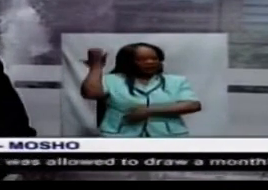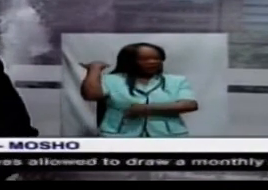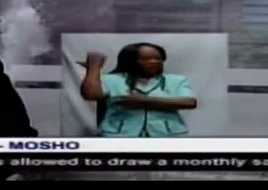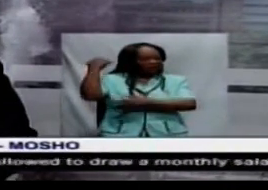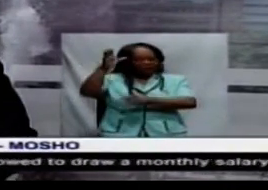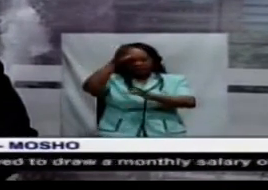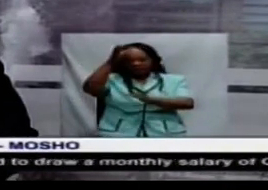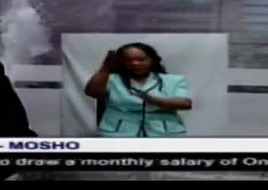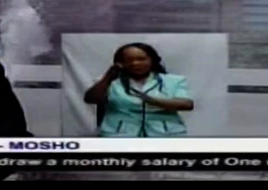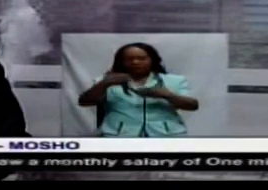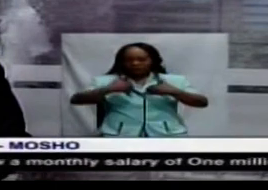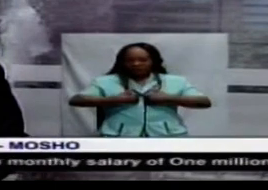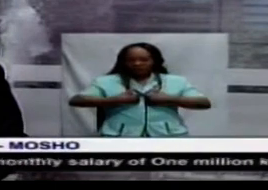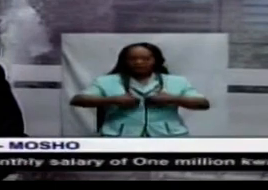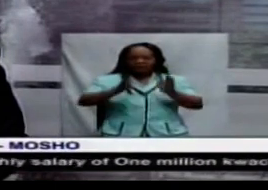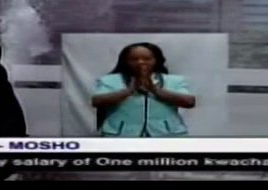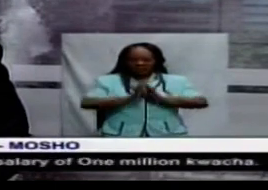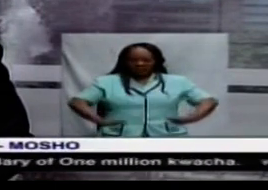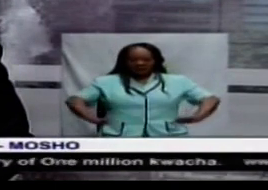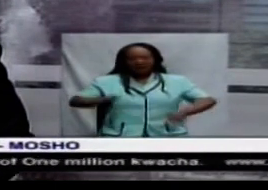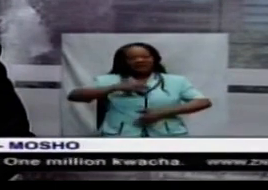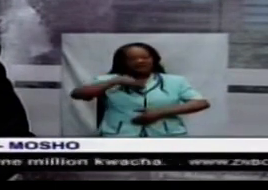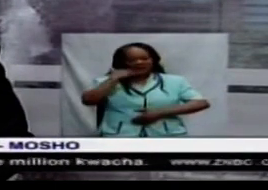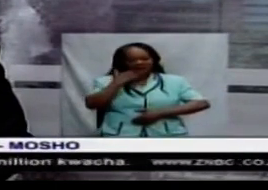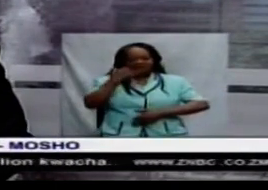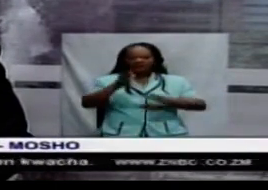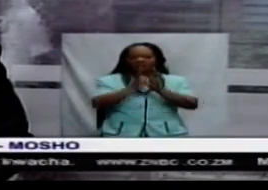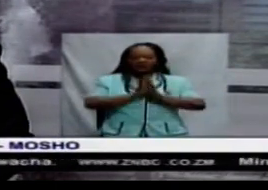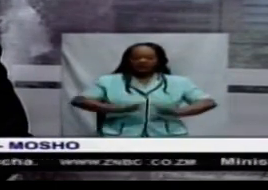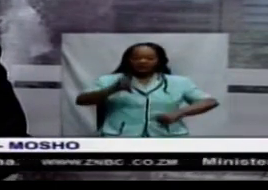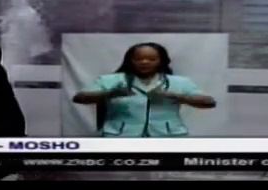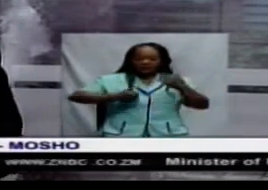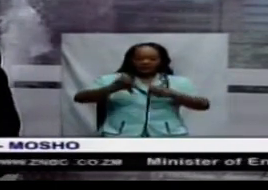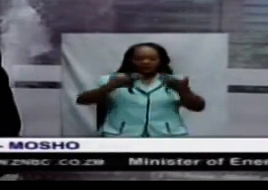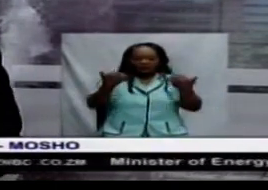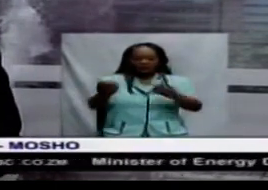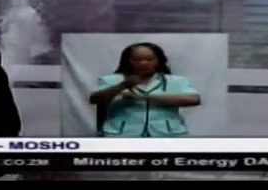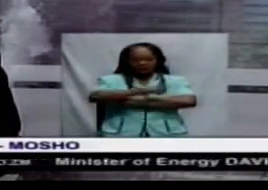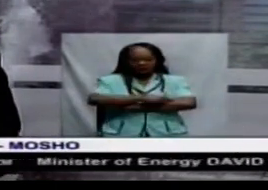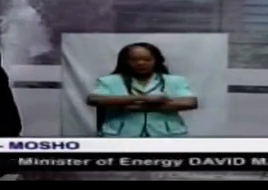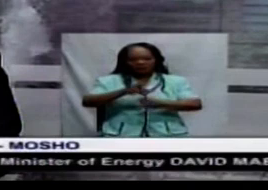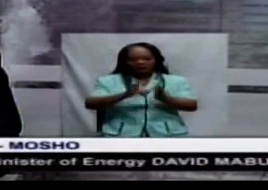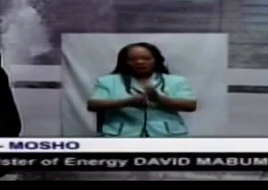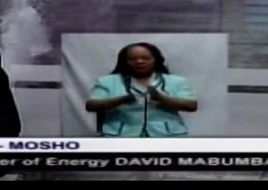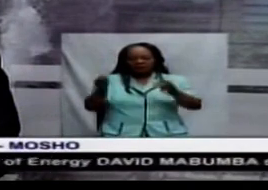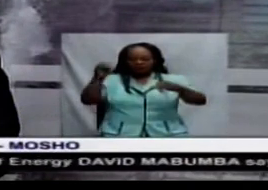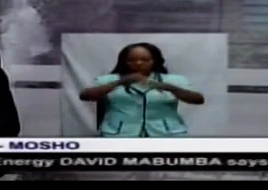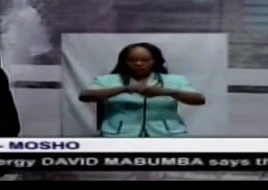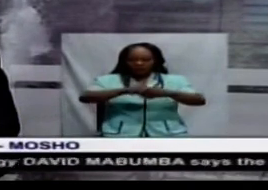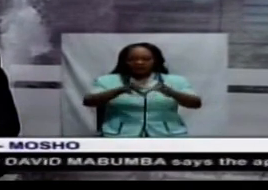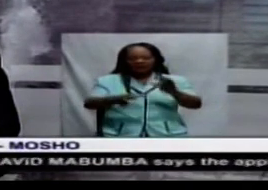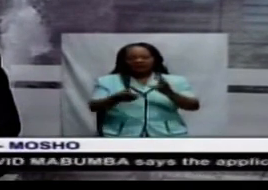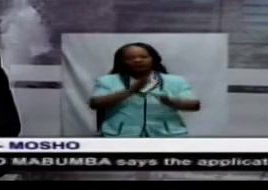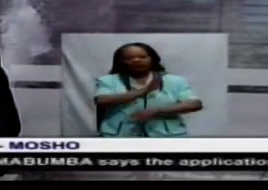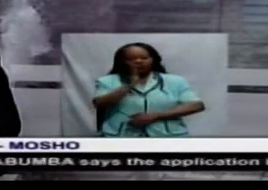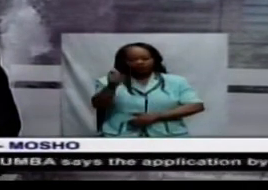peace and unity being enjoyed today. Lieutenant General Mulenga has also called parents to instill discipline in their children so